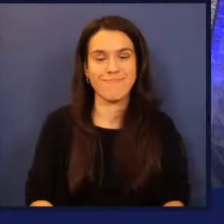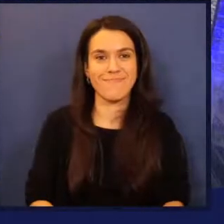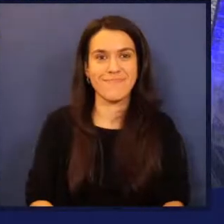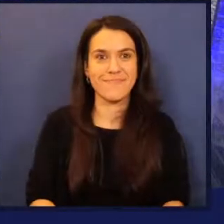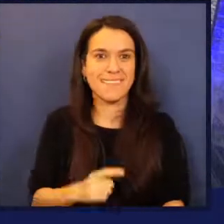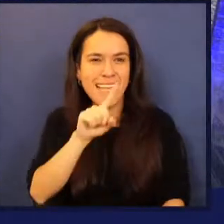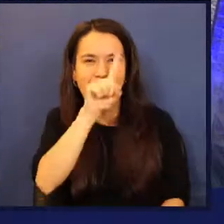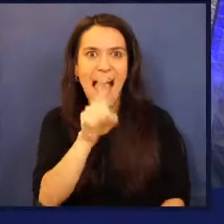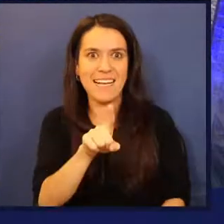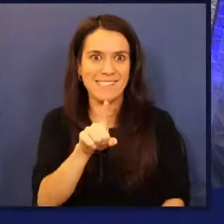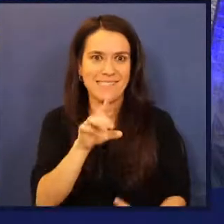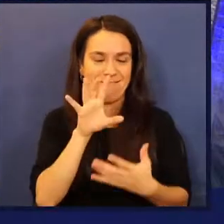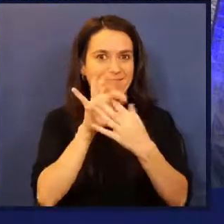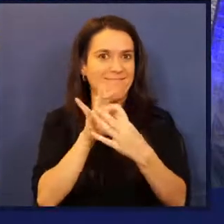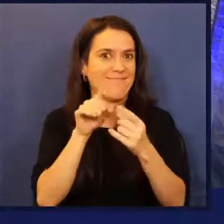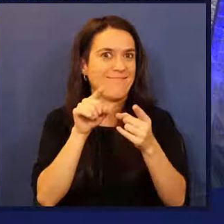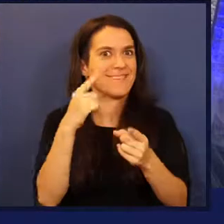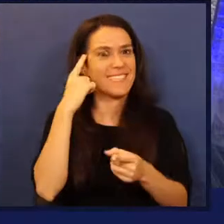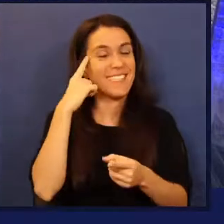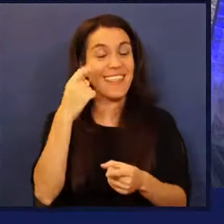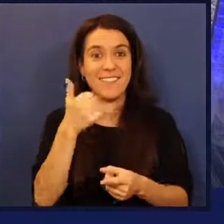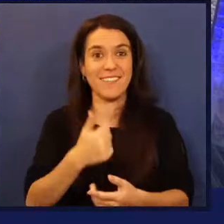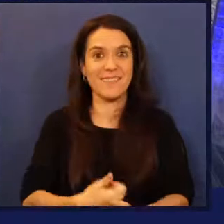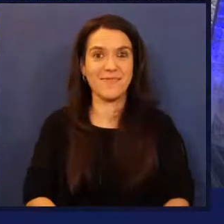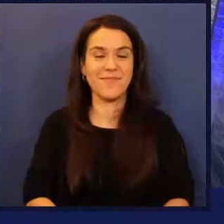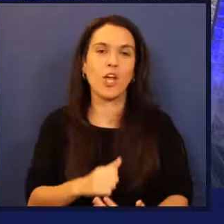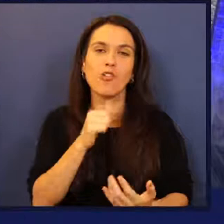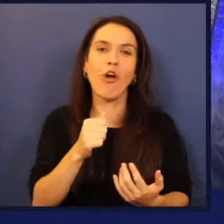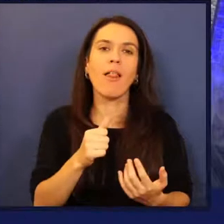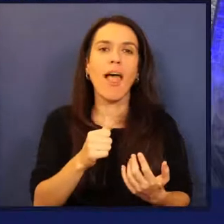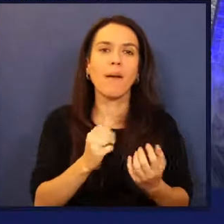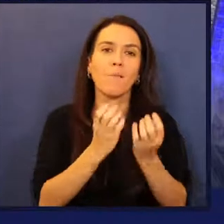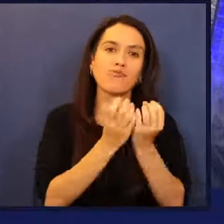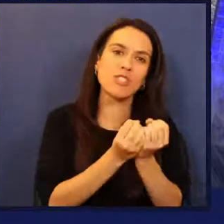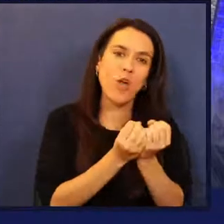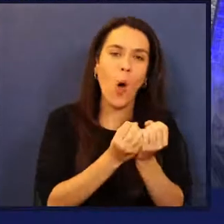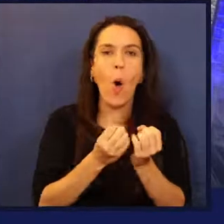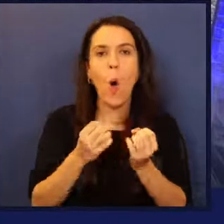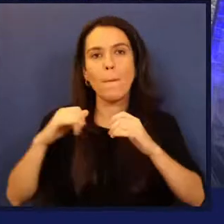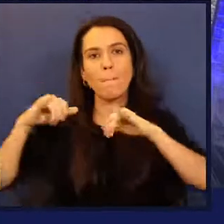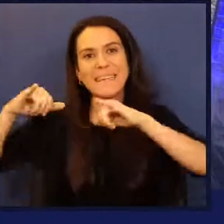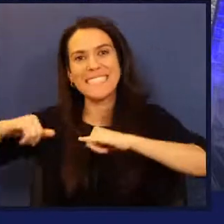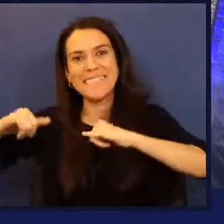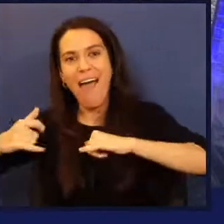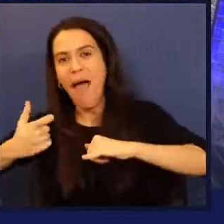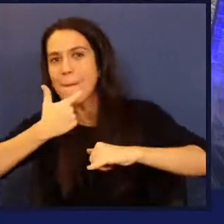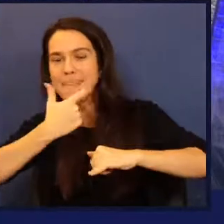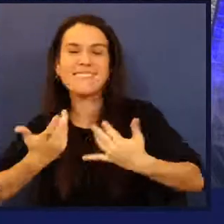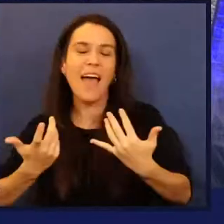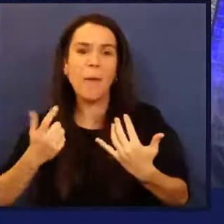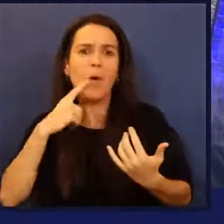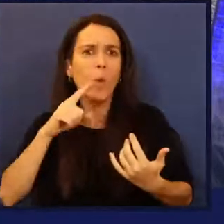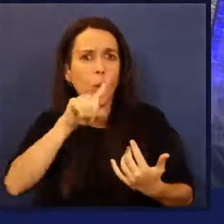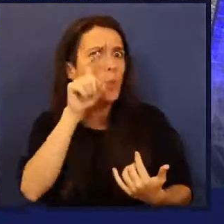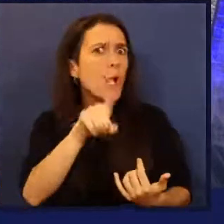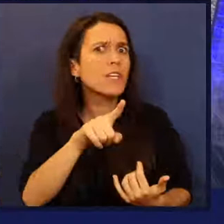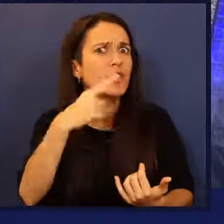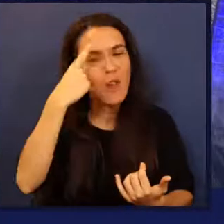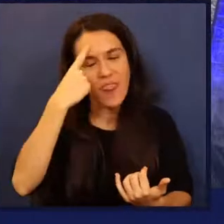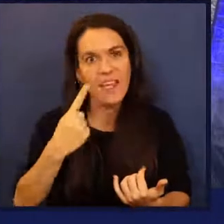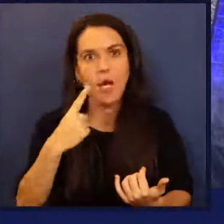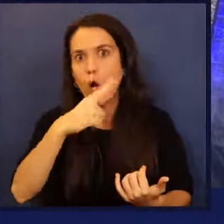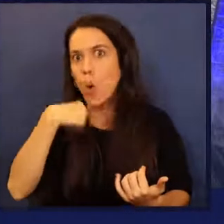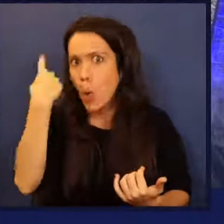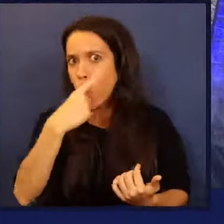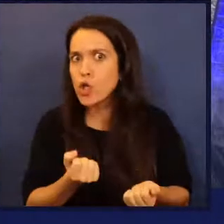question. I won't make it about burritos or pizzas, but that's like, ask the question. Make sure you know who you're